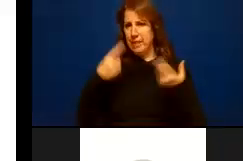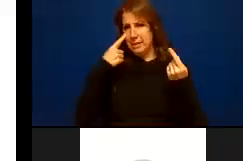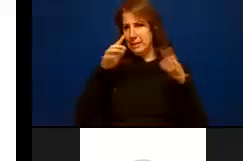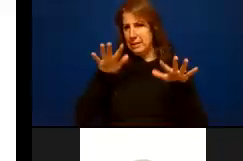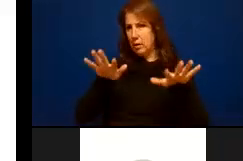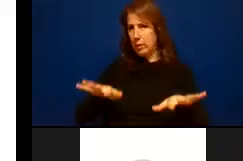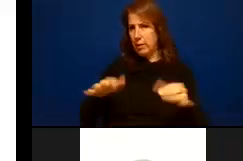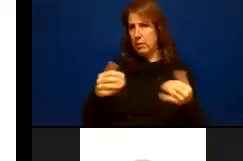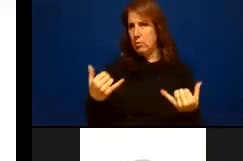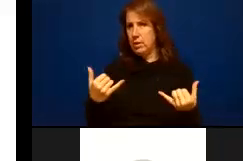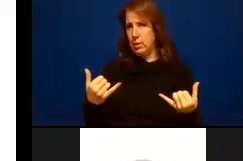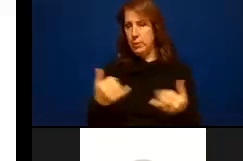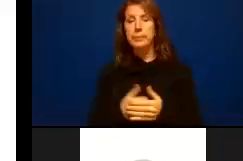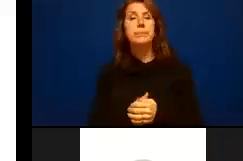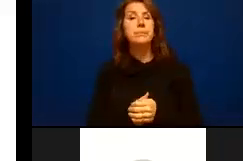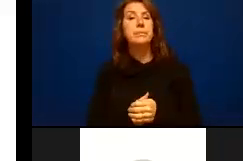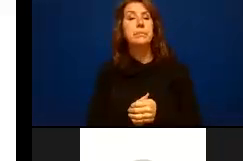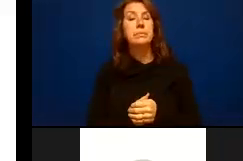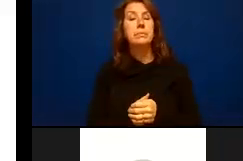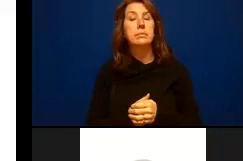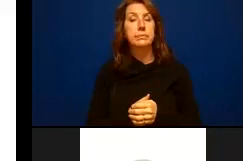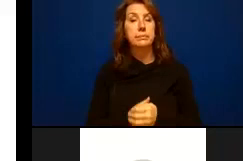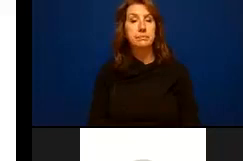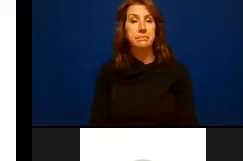happening there. If we can go to the next slide.